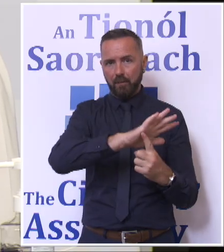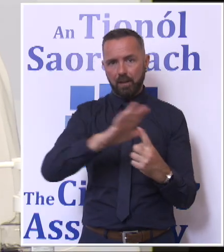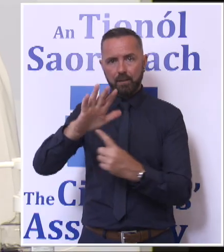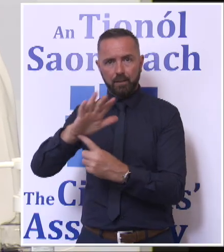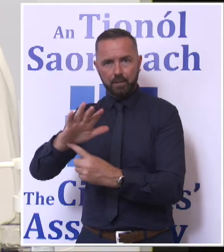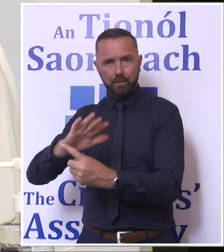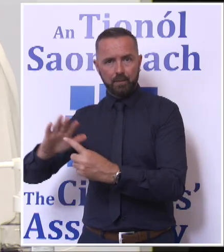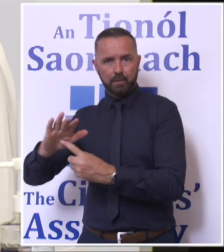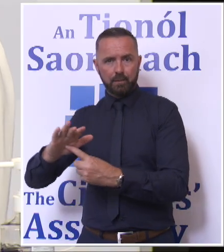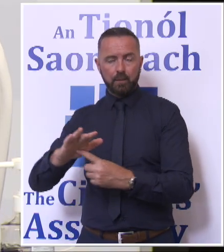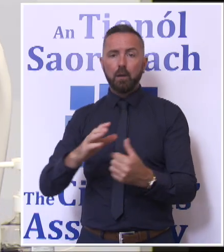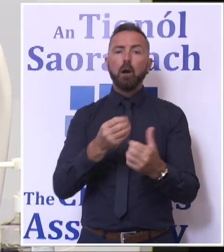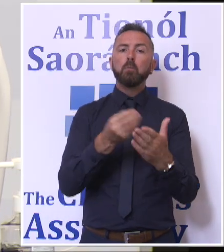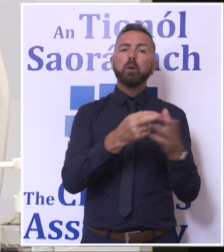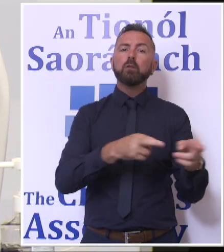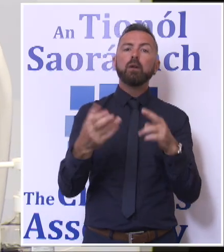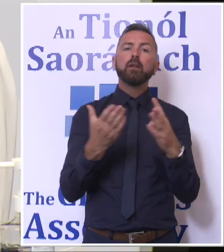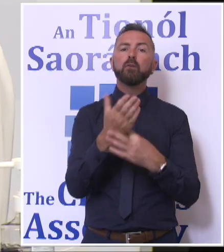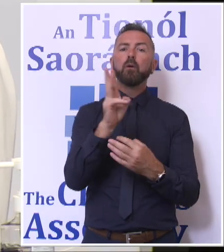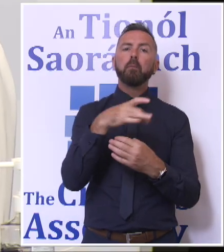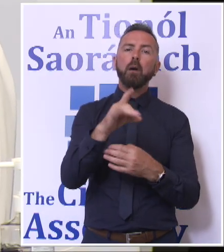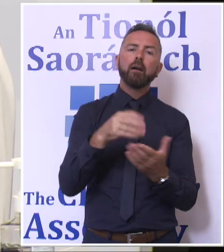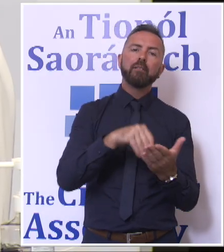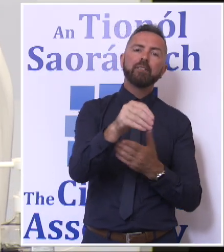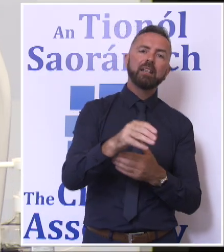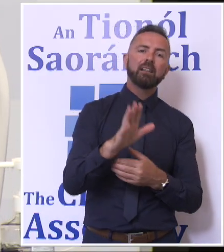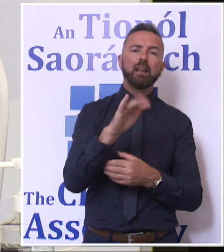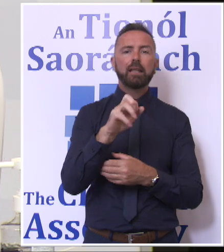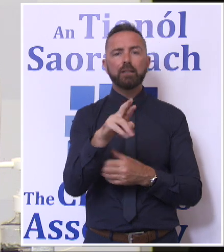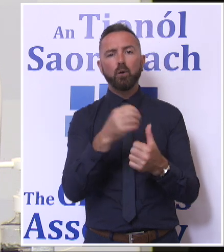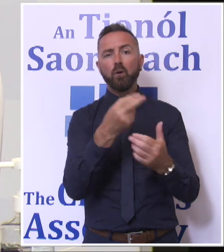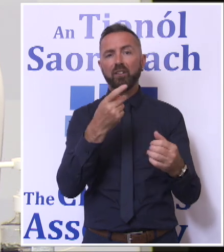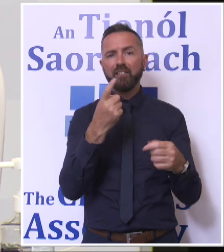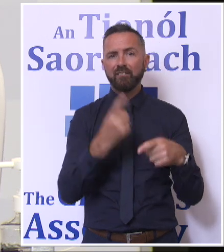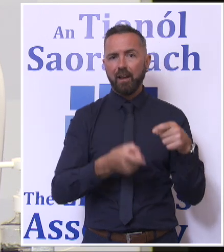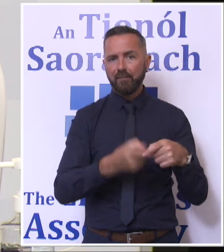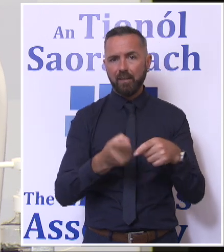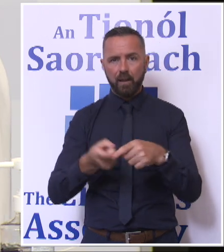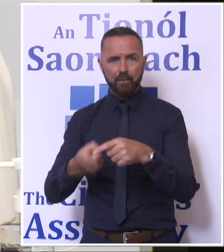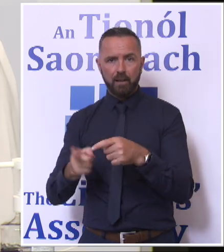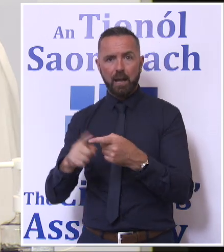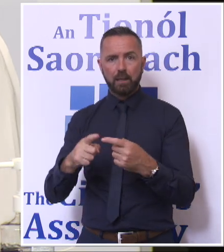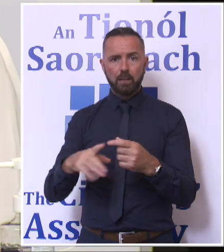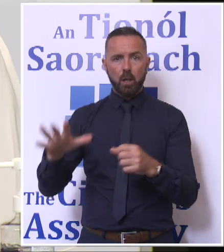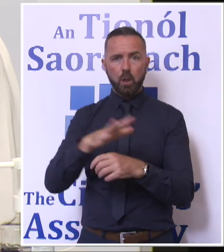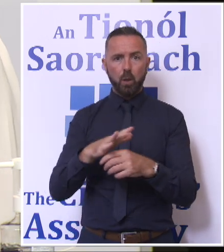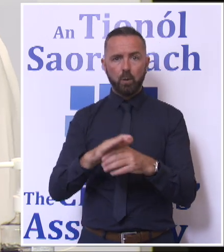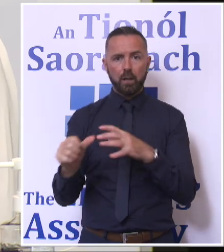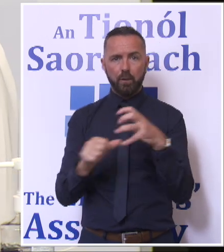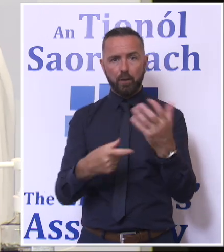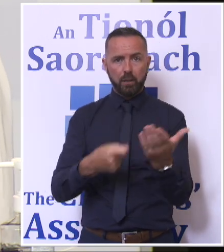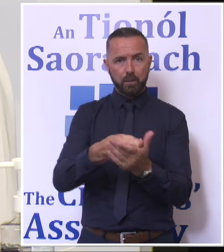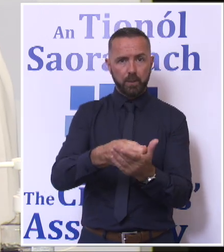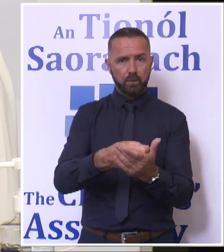raised through commercial rates, local property tax, parking fees, litter and other fines, and local authority contributions, the local authorities have